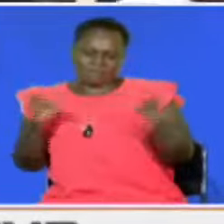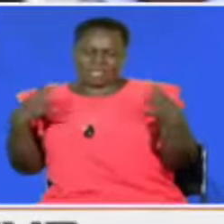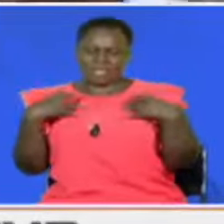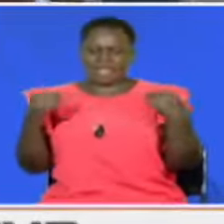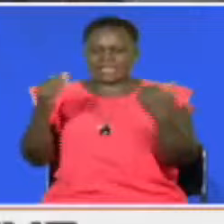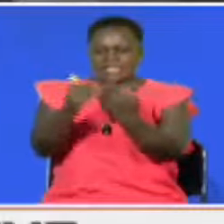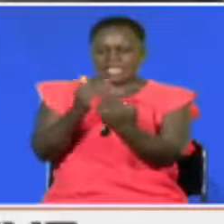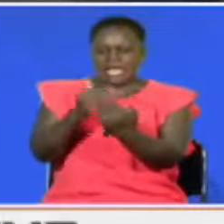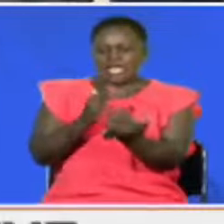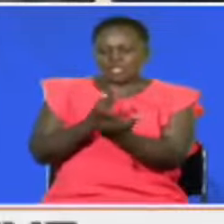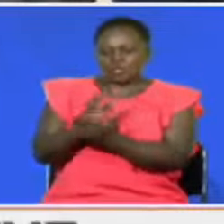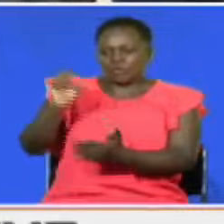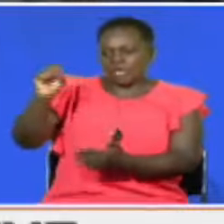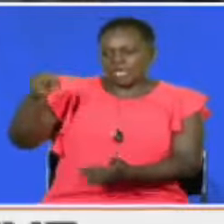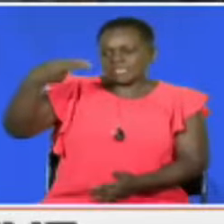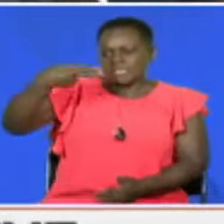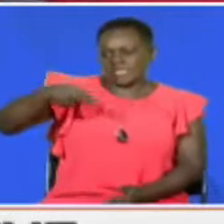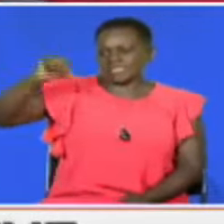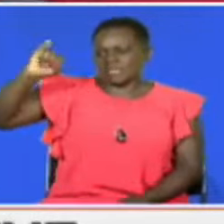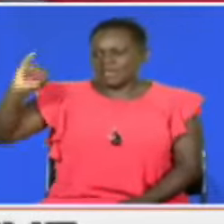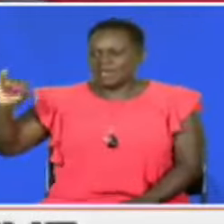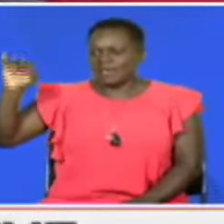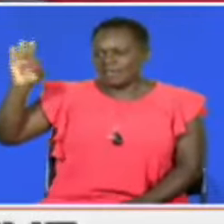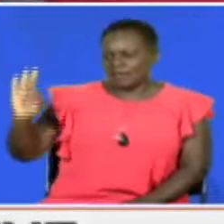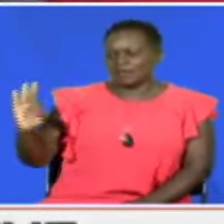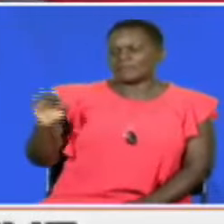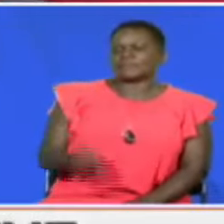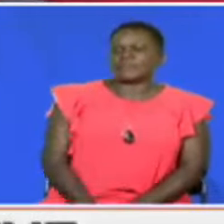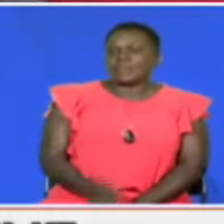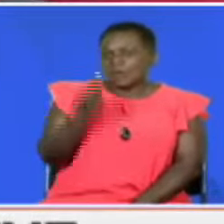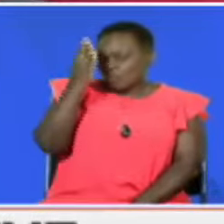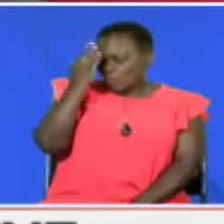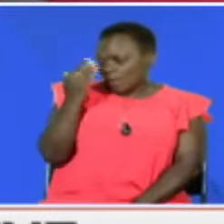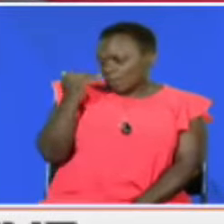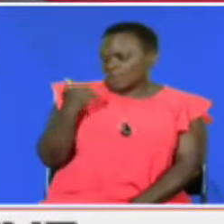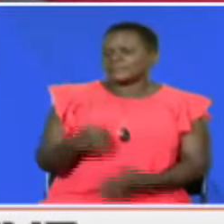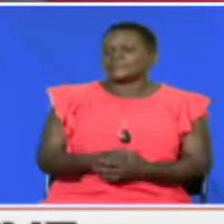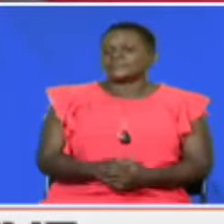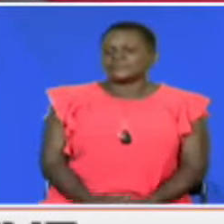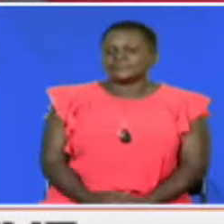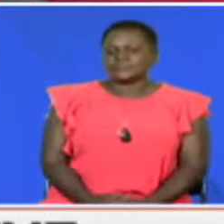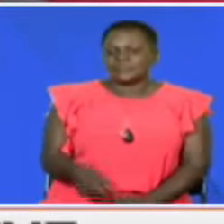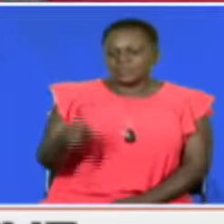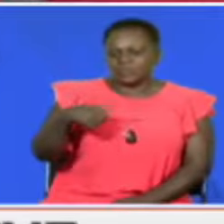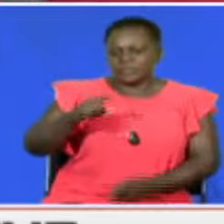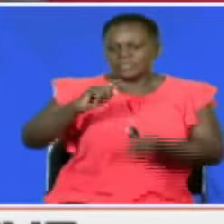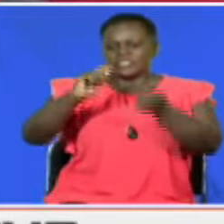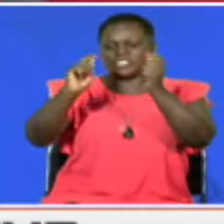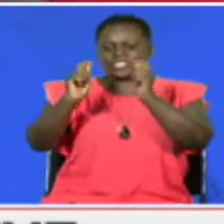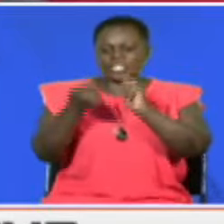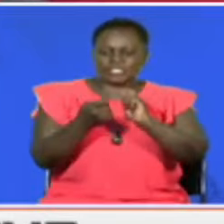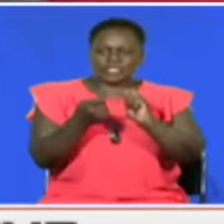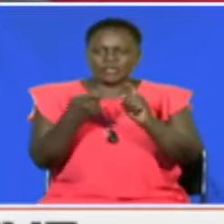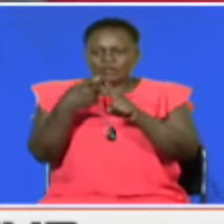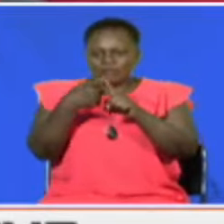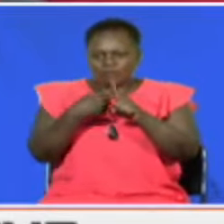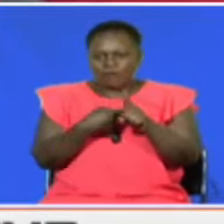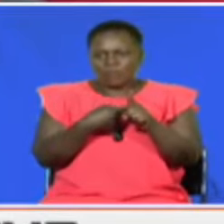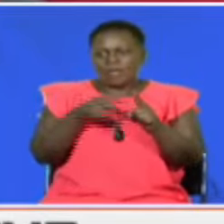care through SHIF. The reason why we are shifting